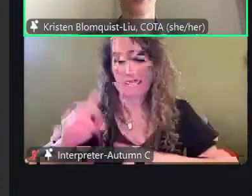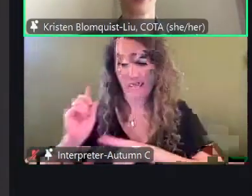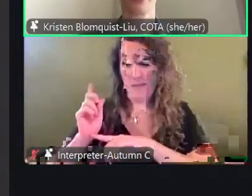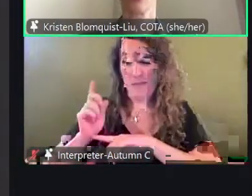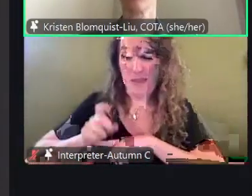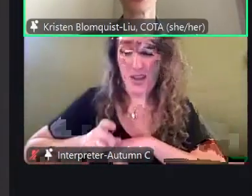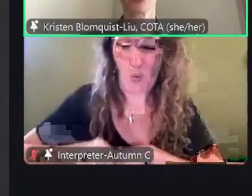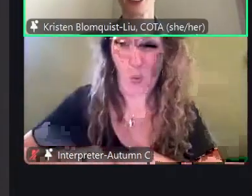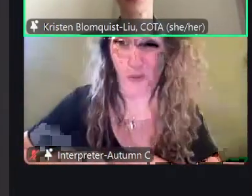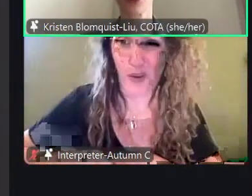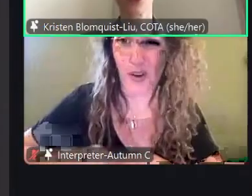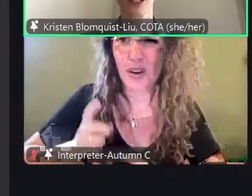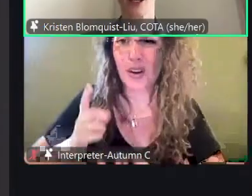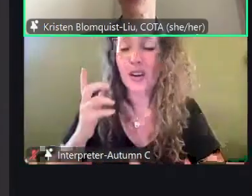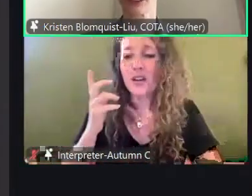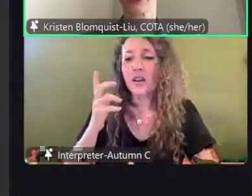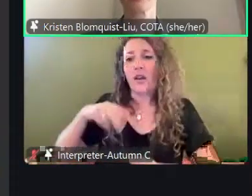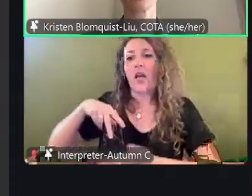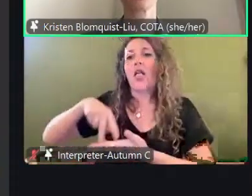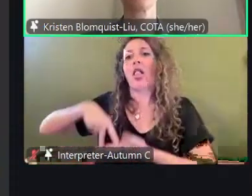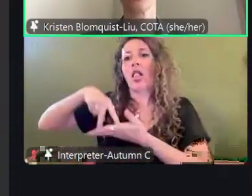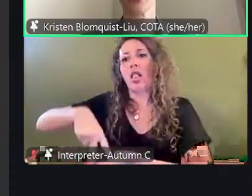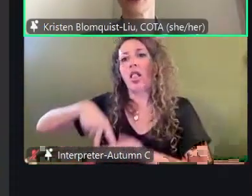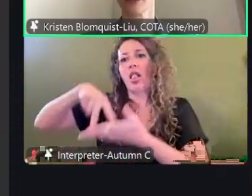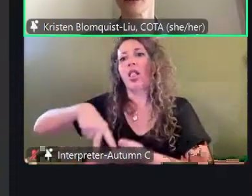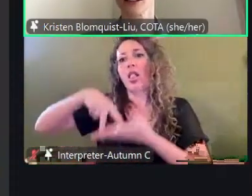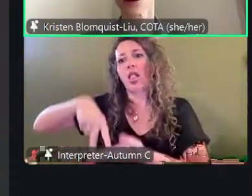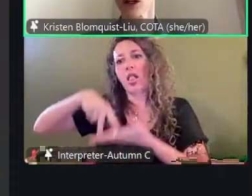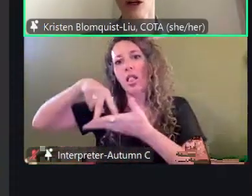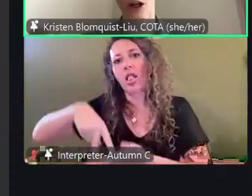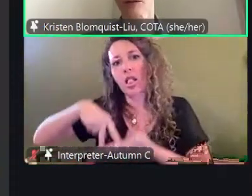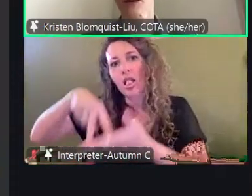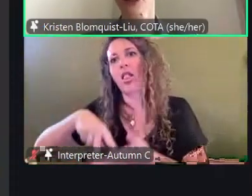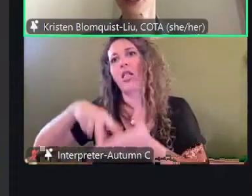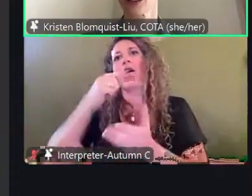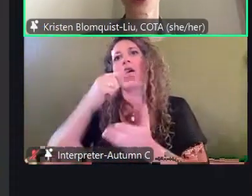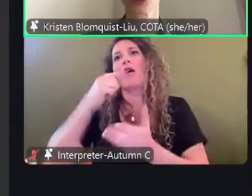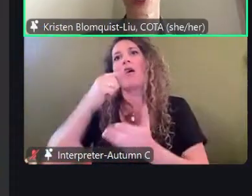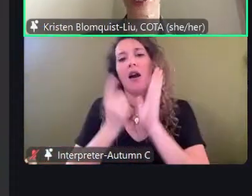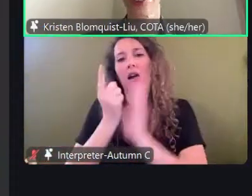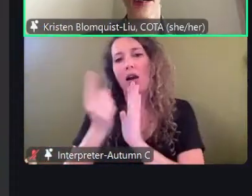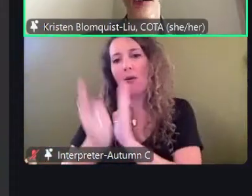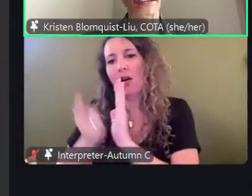over, standing for long hours. These were all just